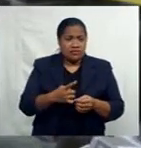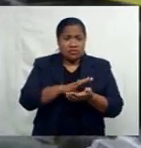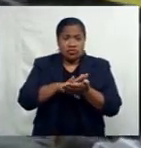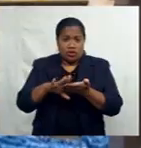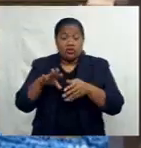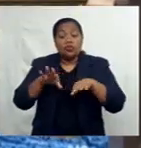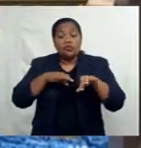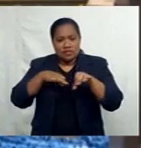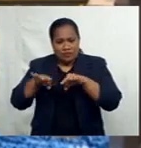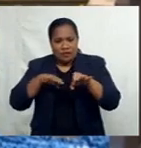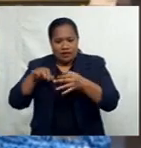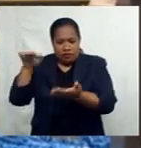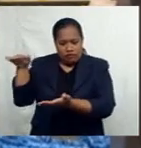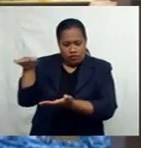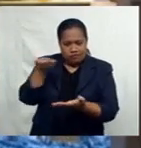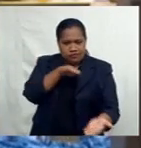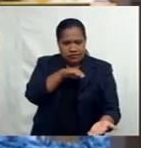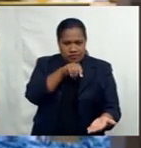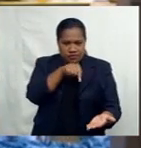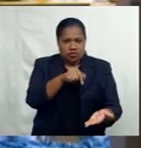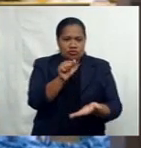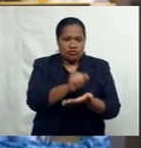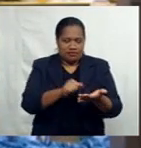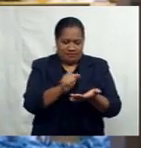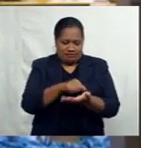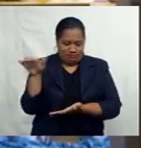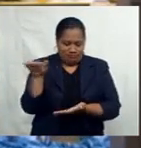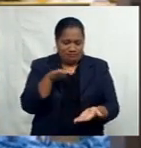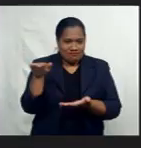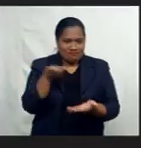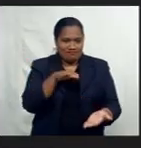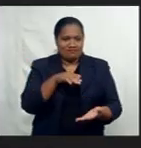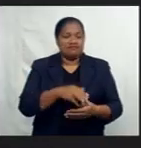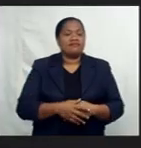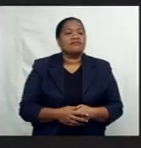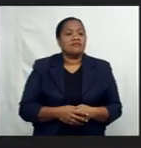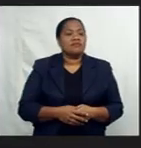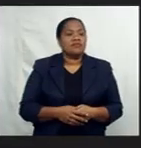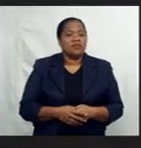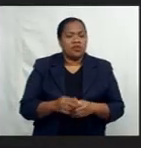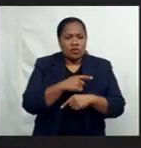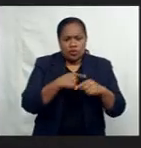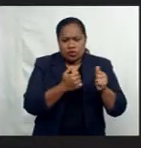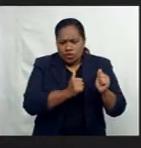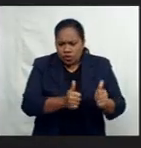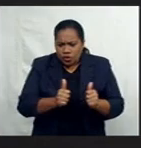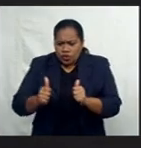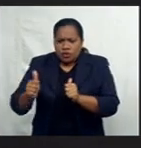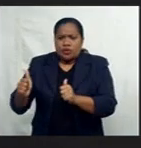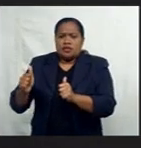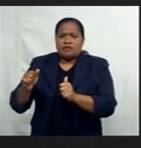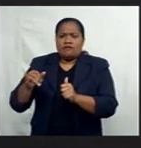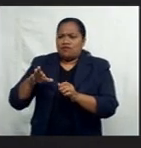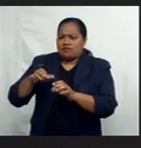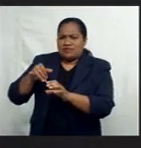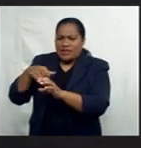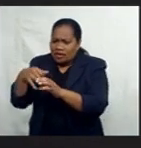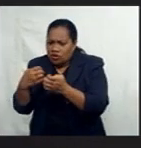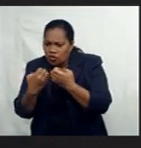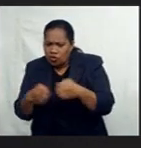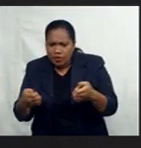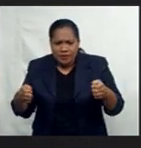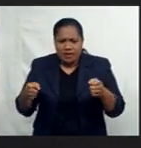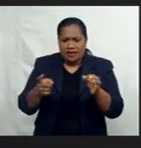safely transport this equipment. We've responded to requests ranging from medical consumables to equipment and to